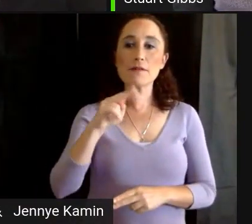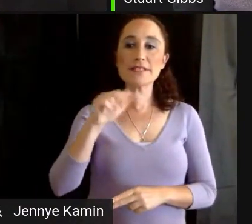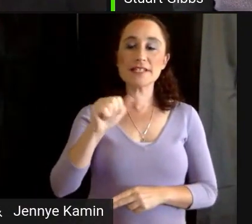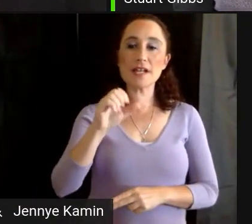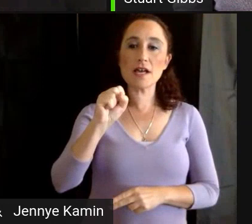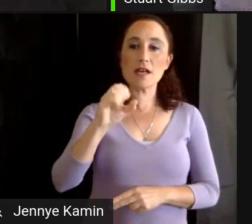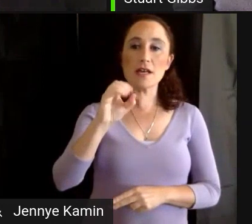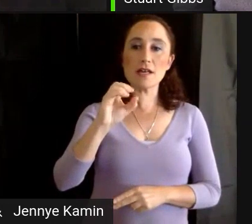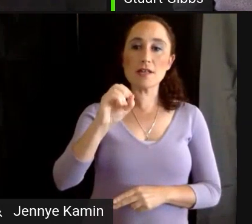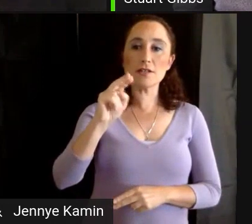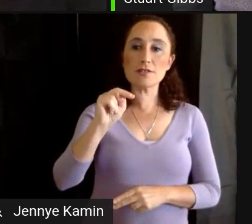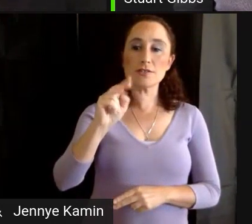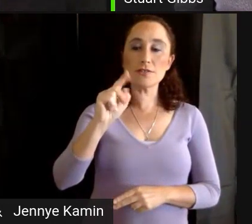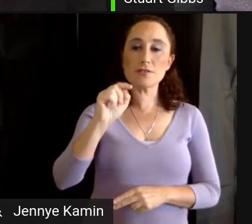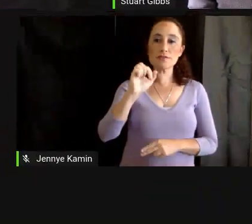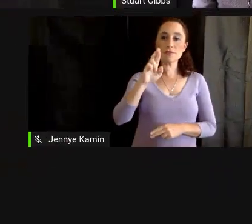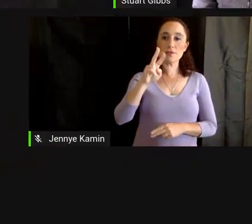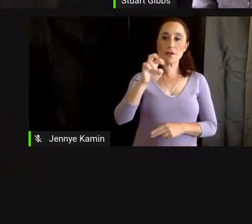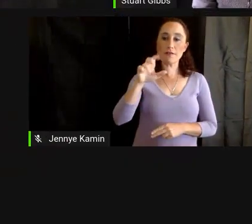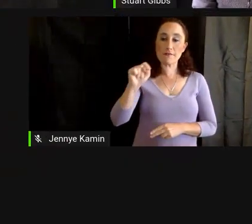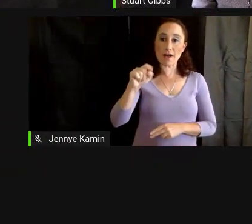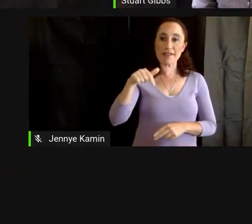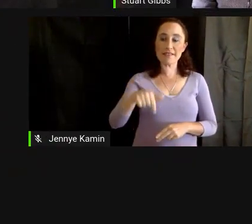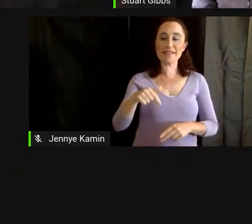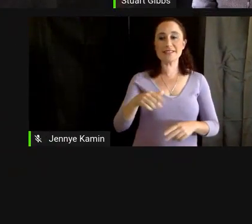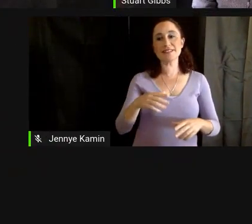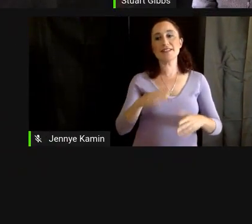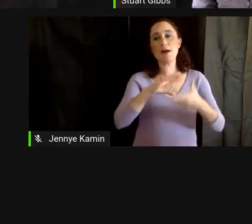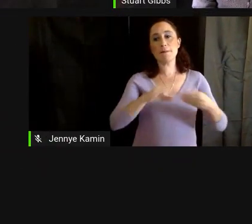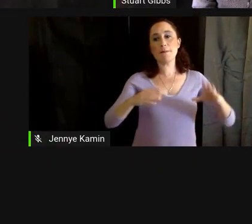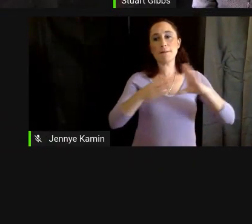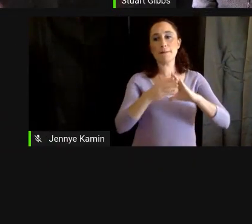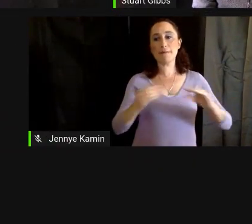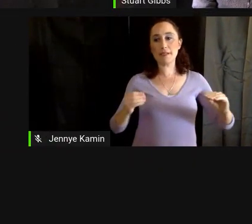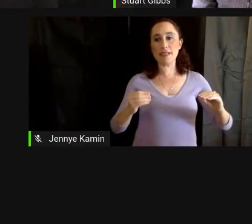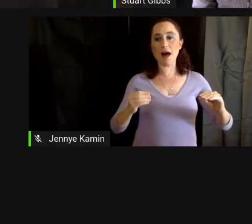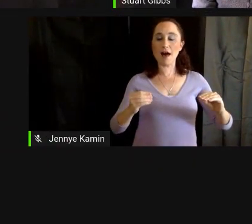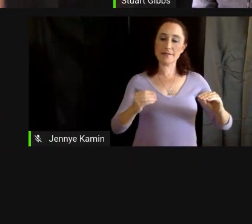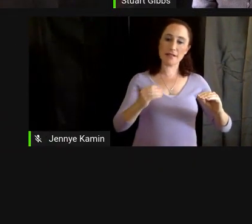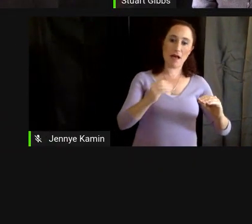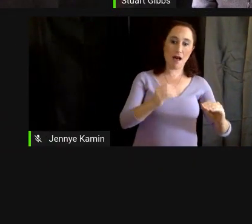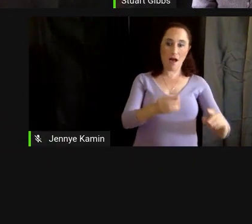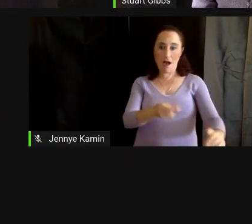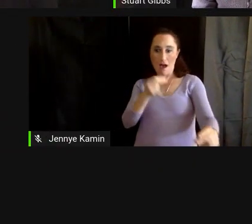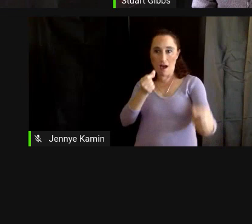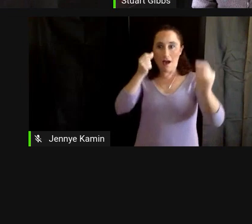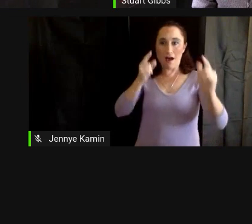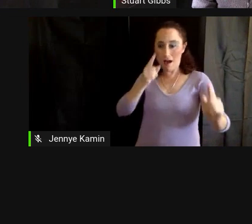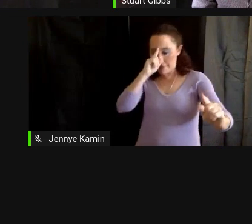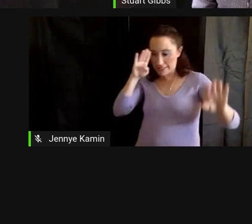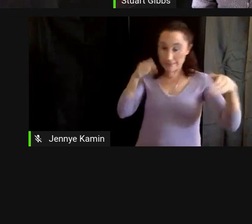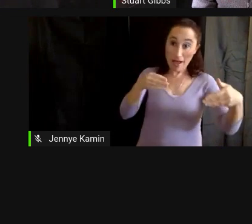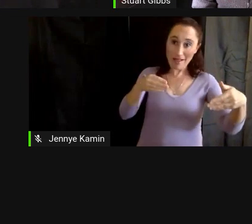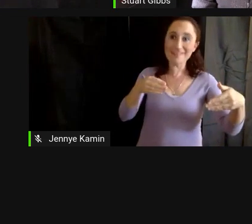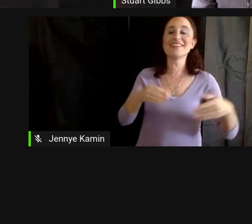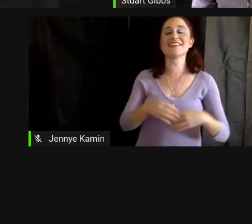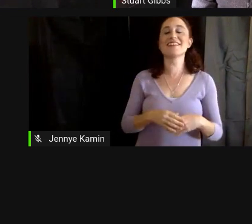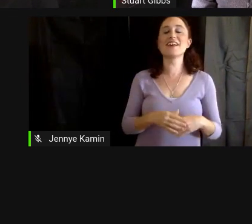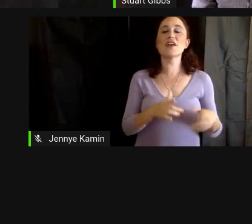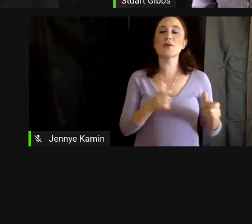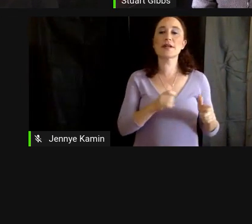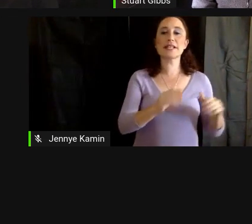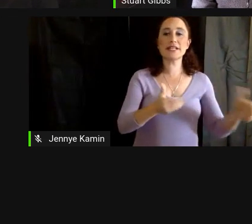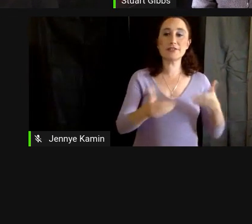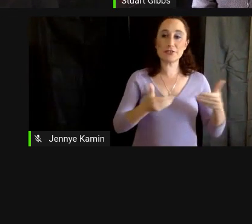watching Plot on the Spot. It's going to be a lot of fun. We're going to quickly go around and introduce ourselves. So I am the